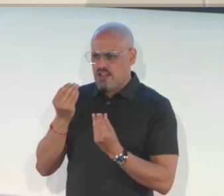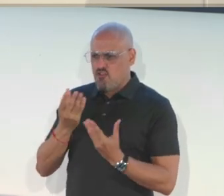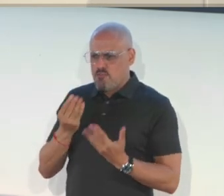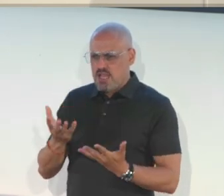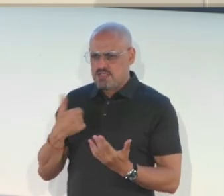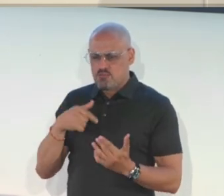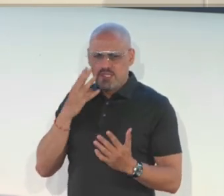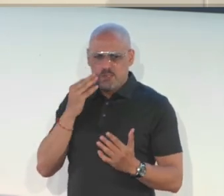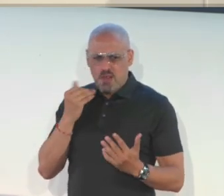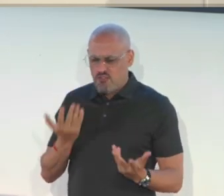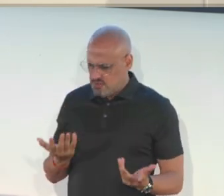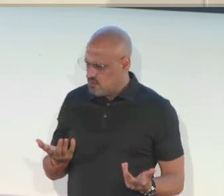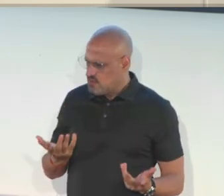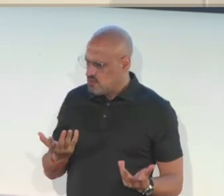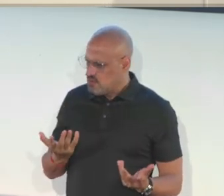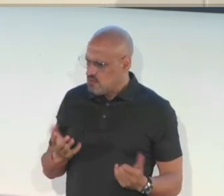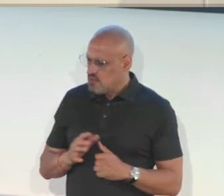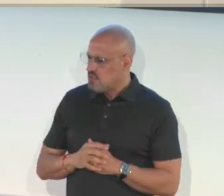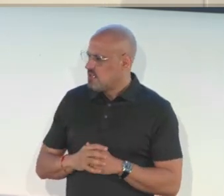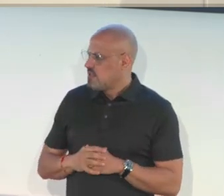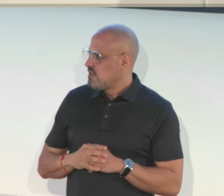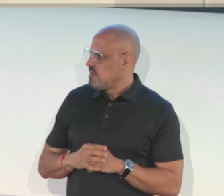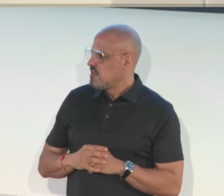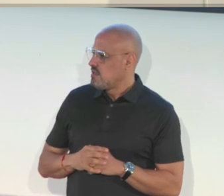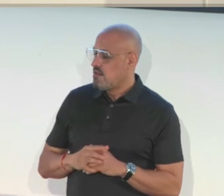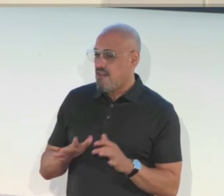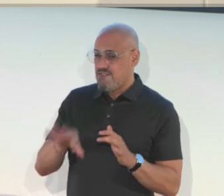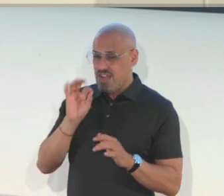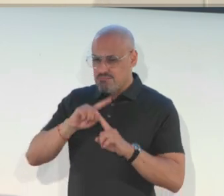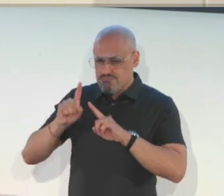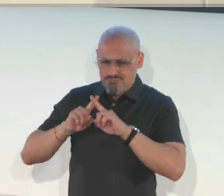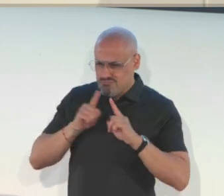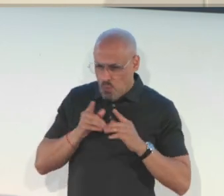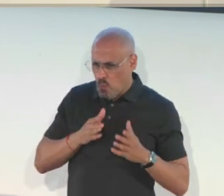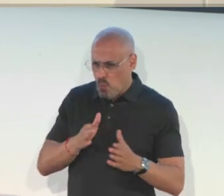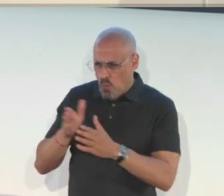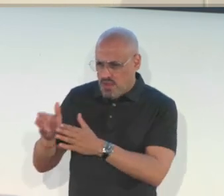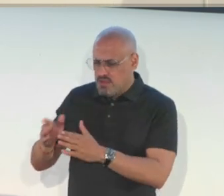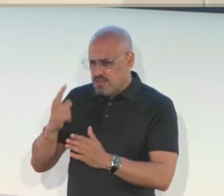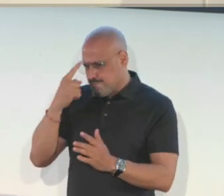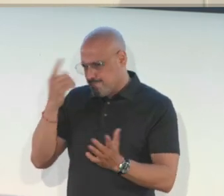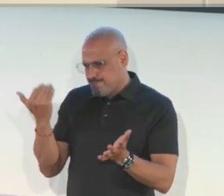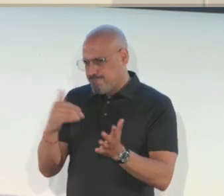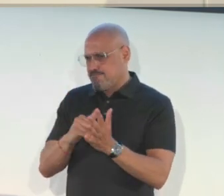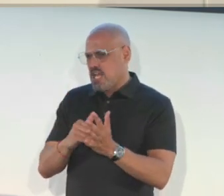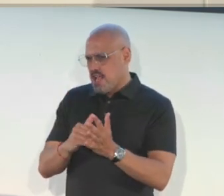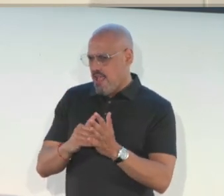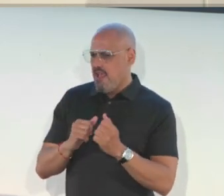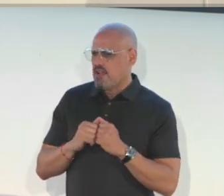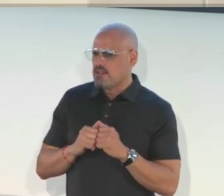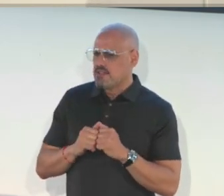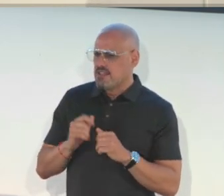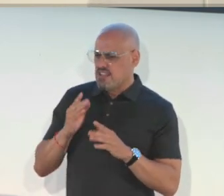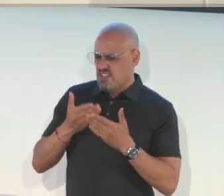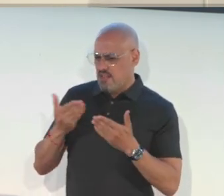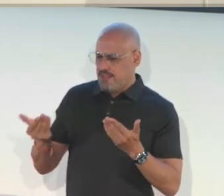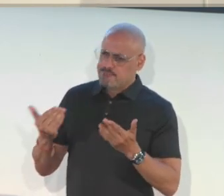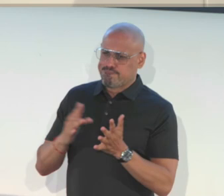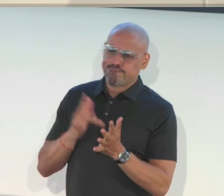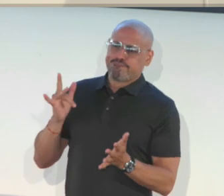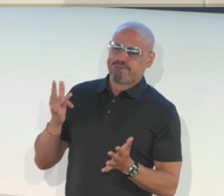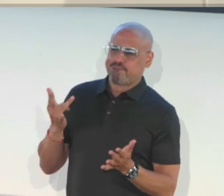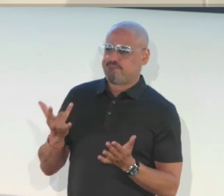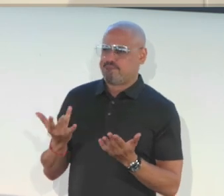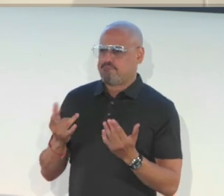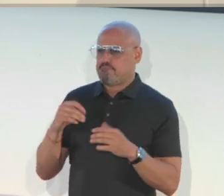that we experience, that finding ways to rethink the things we take for granted in